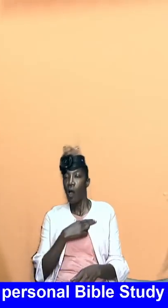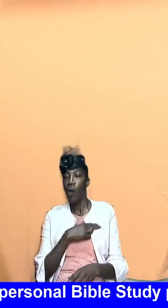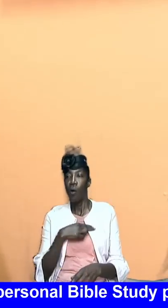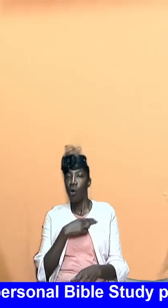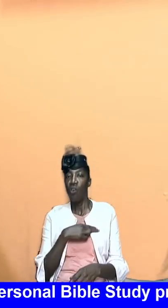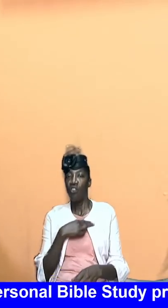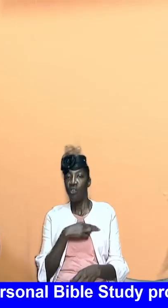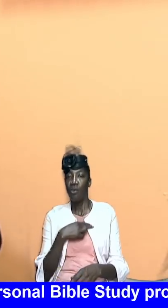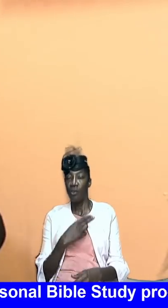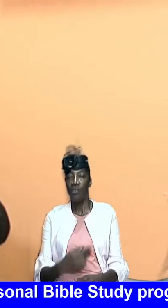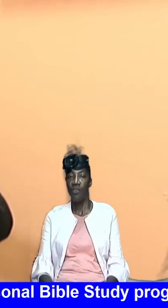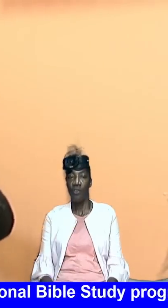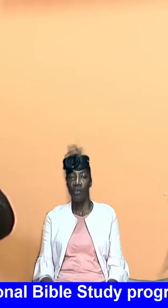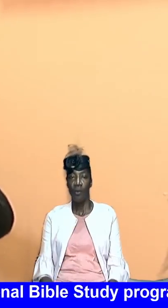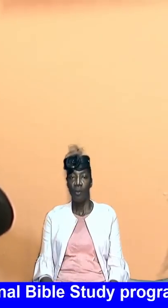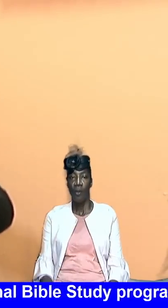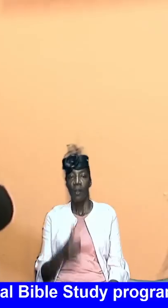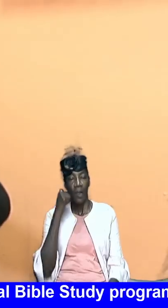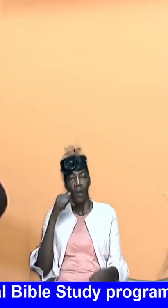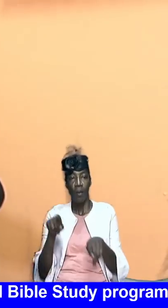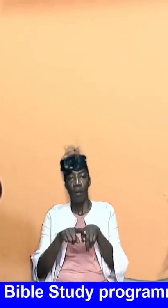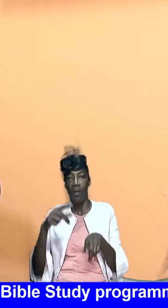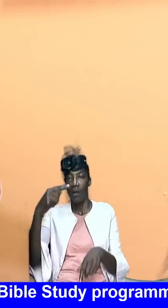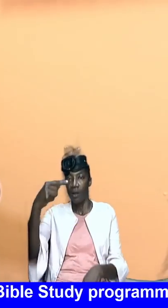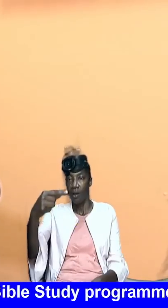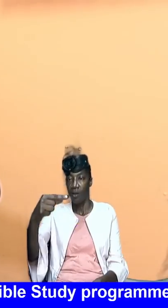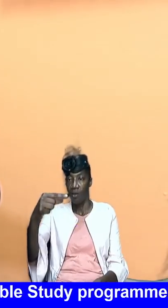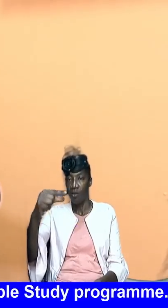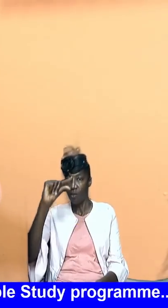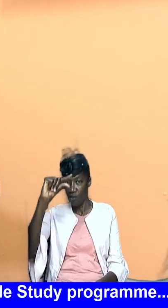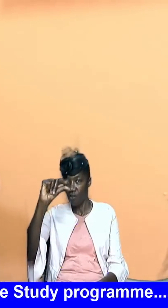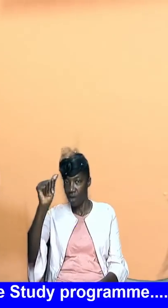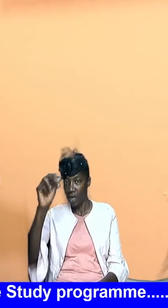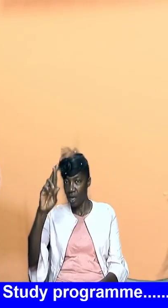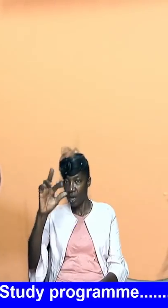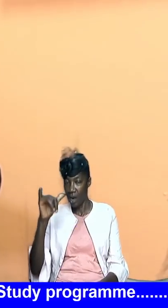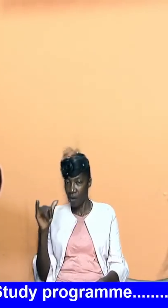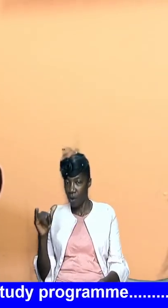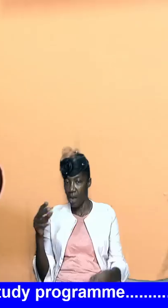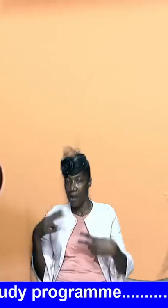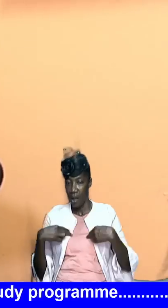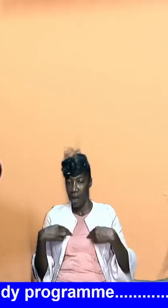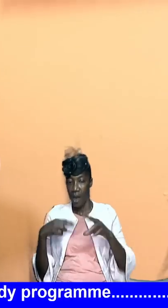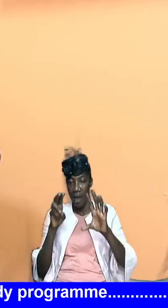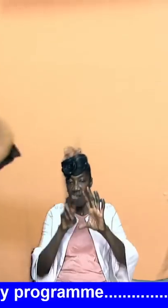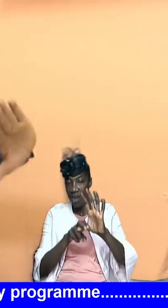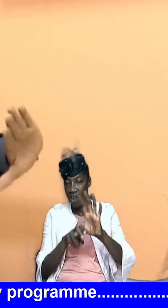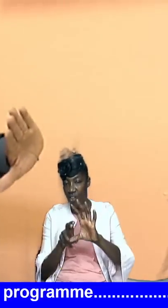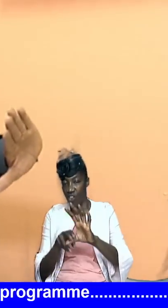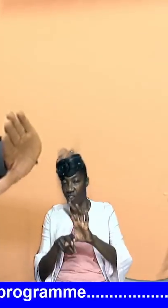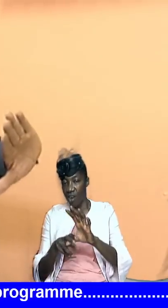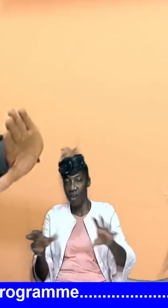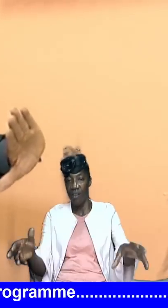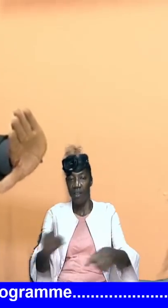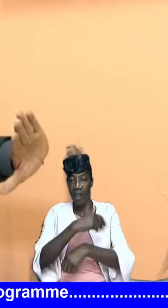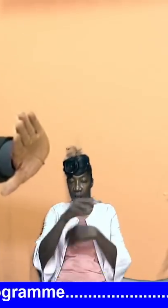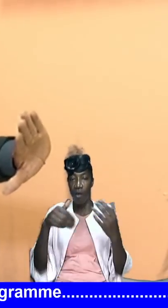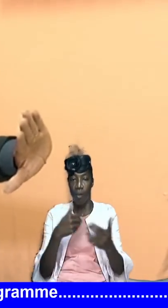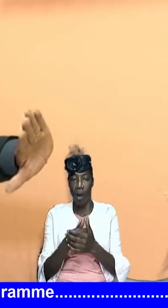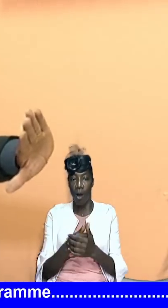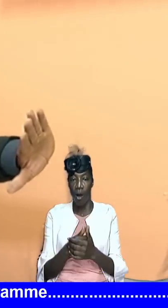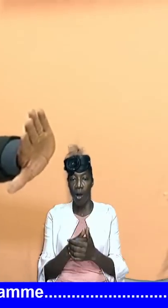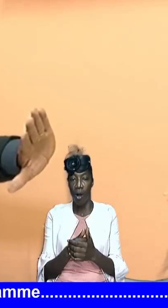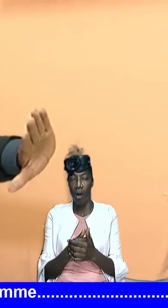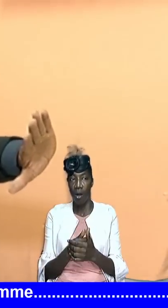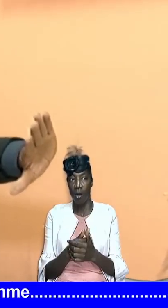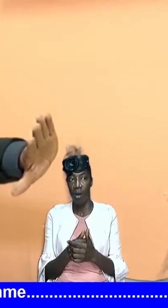Gary and see if we will have chairs enough to go take up all the space going down